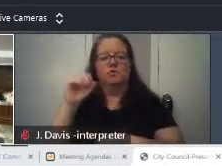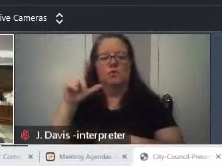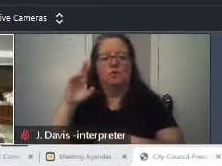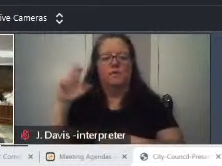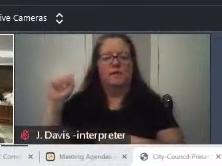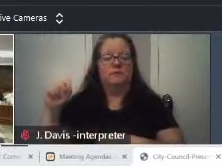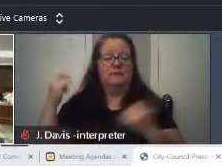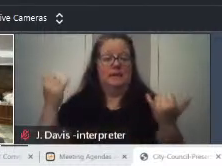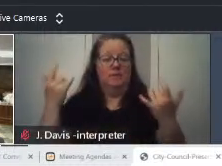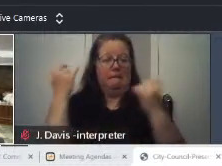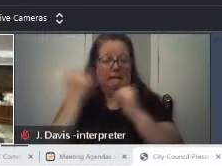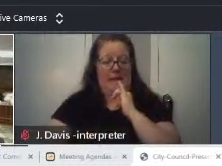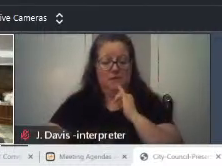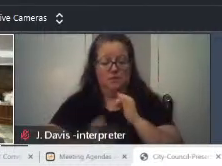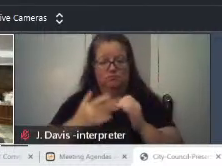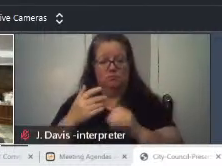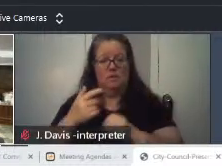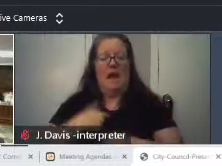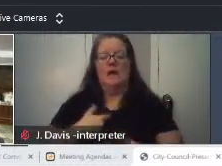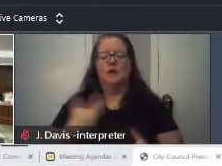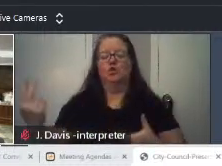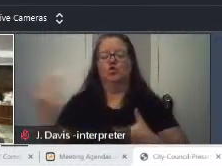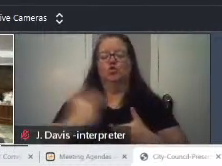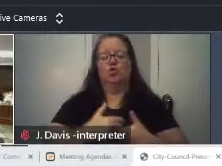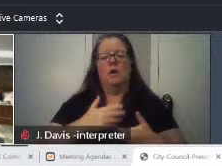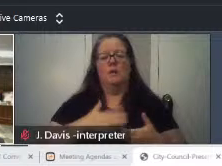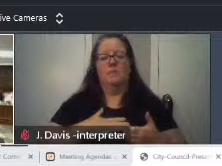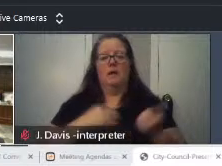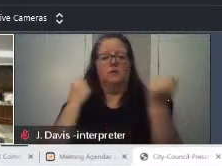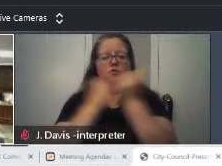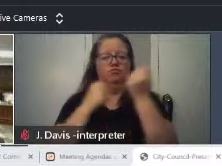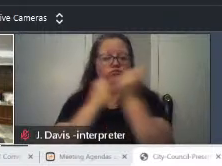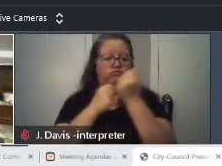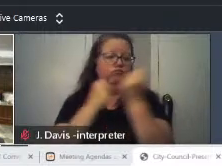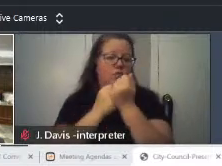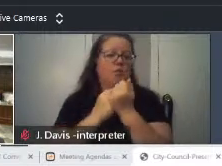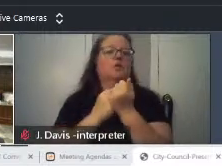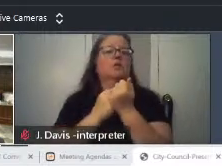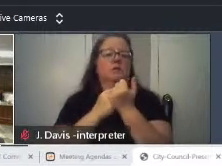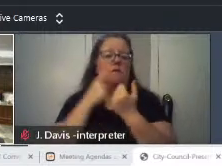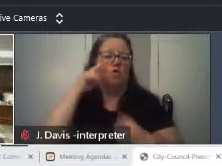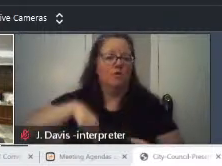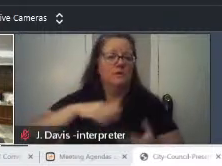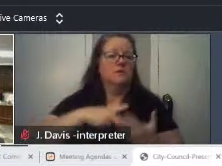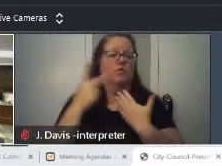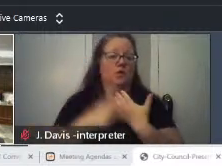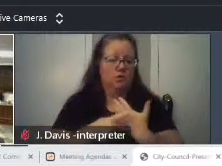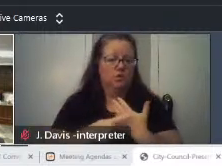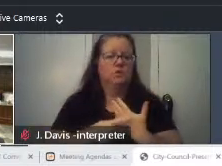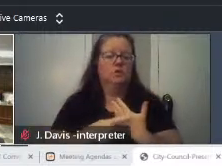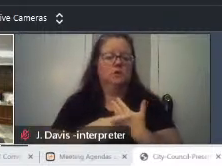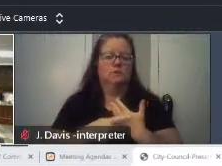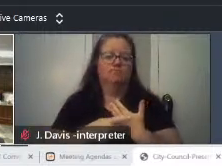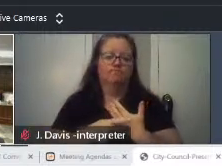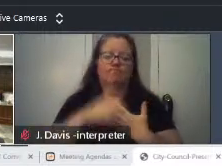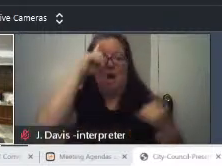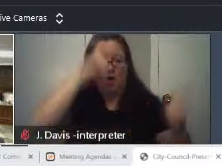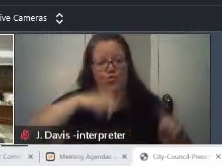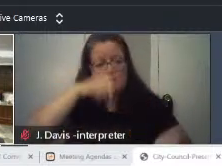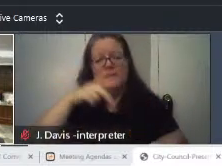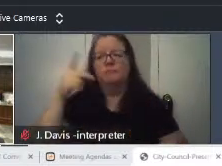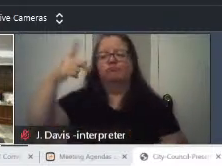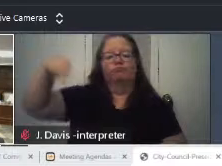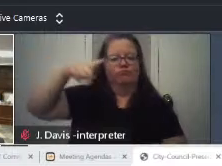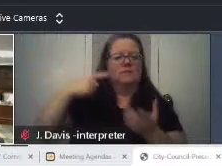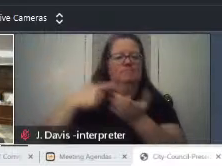good. I join my colleagues in strong support of this, and I emphatically agree with their comments in